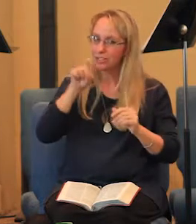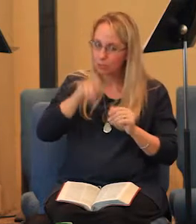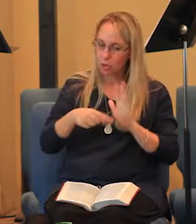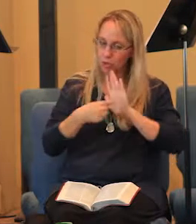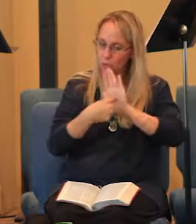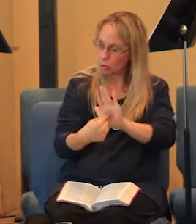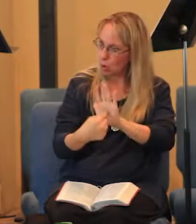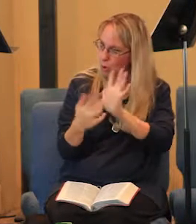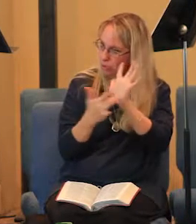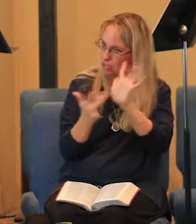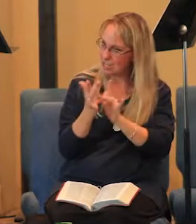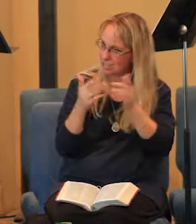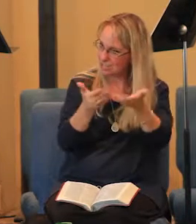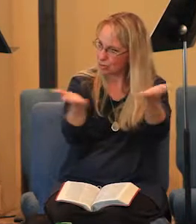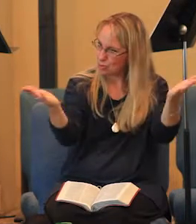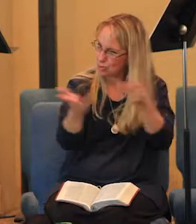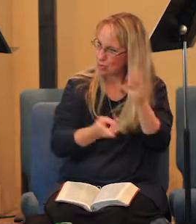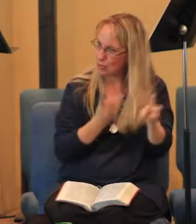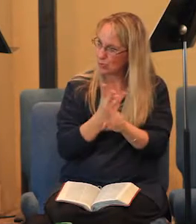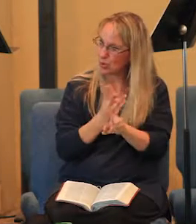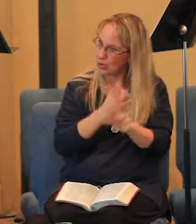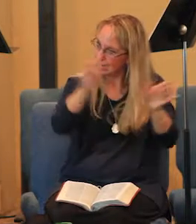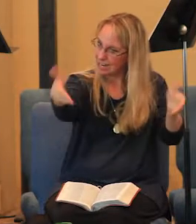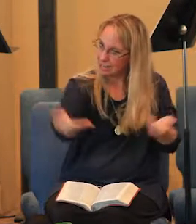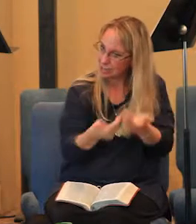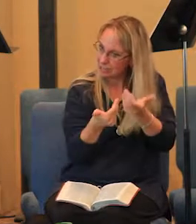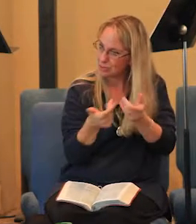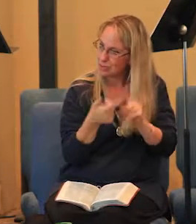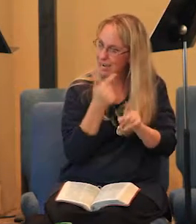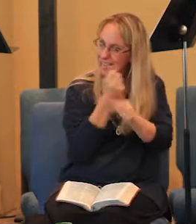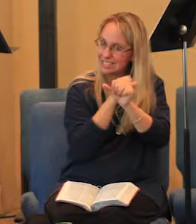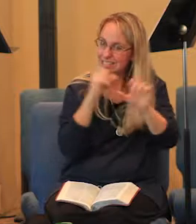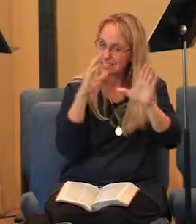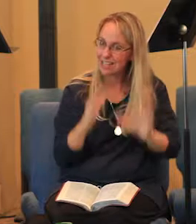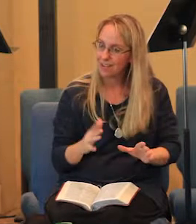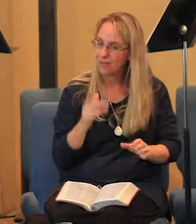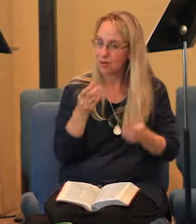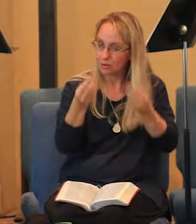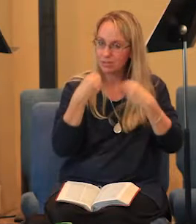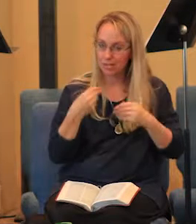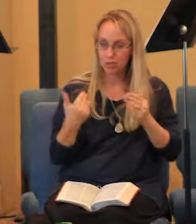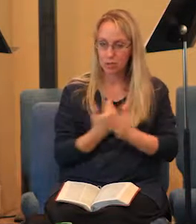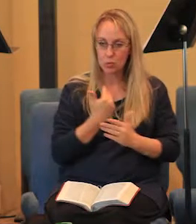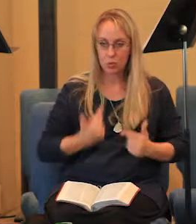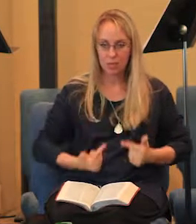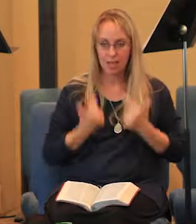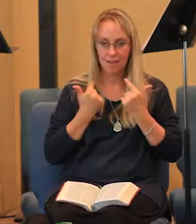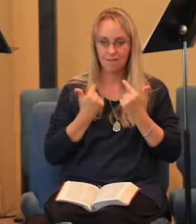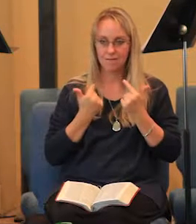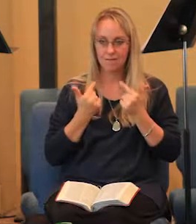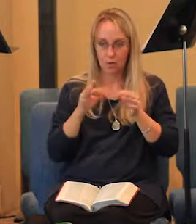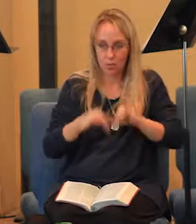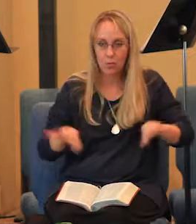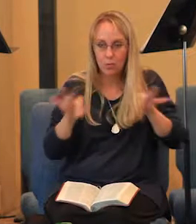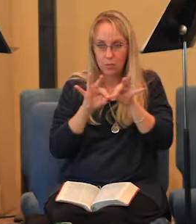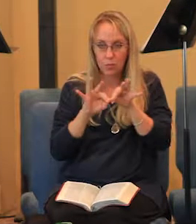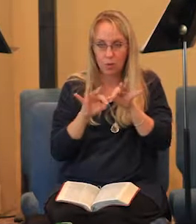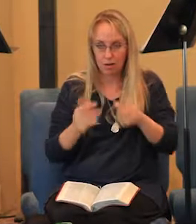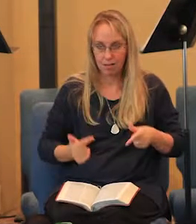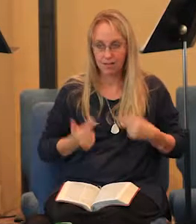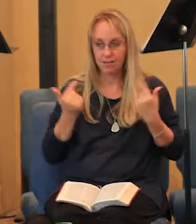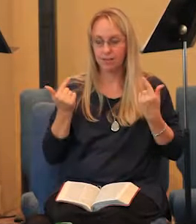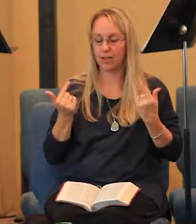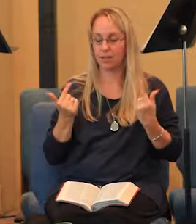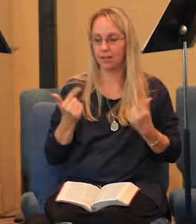the world and introduce them as the Savior who has given us new life and given us life worth